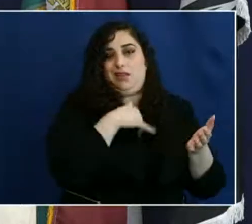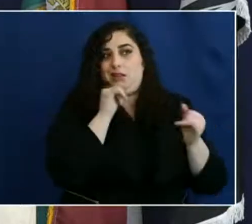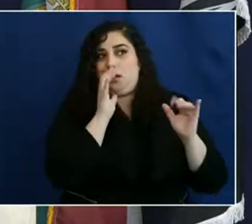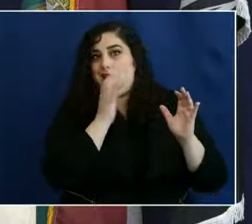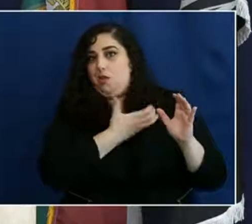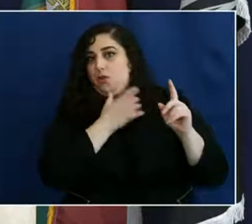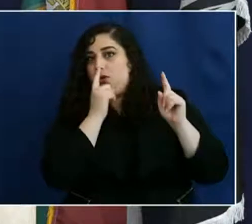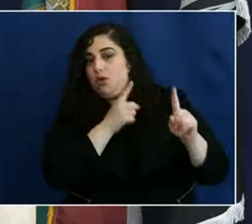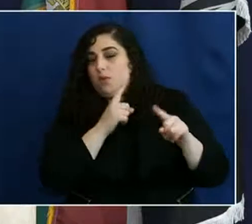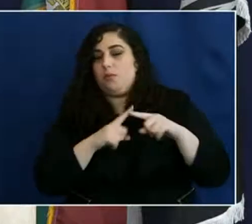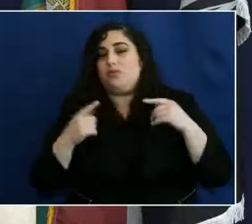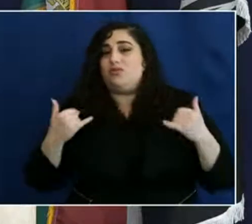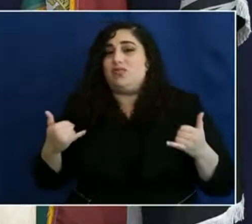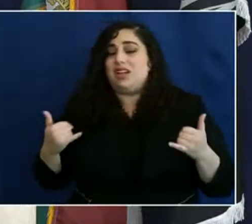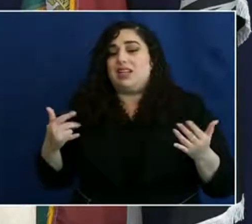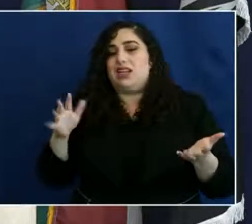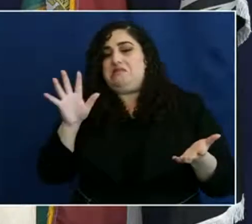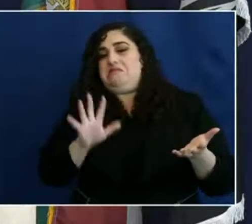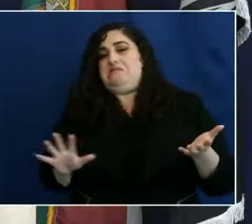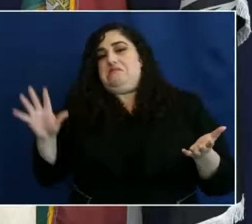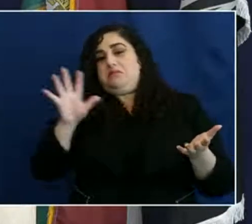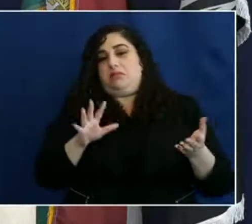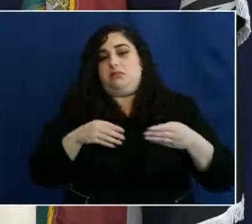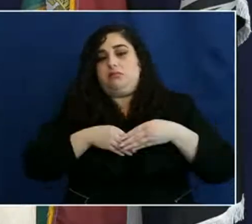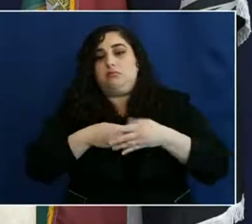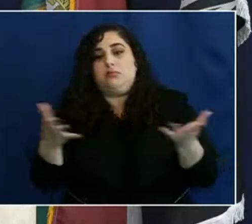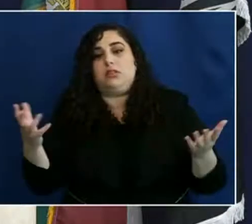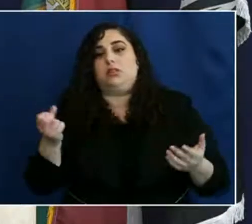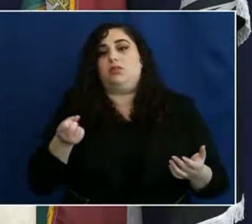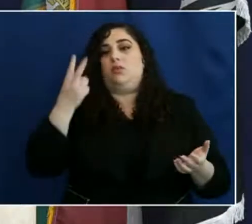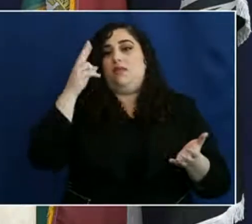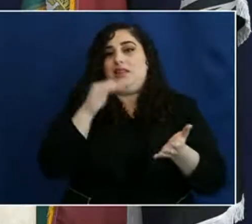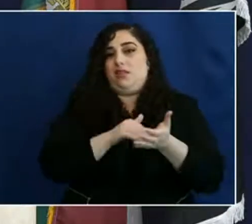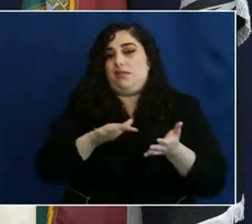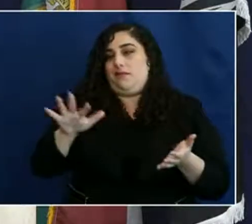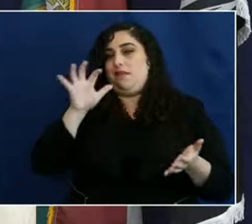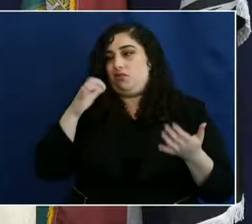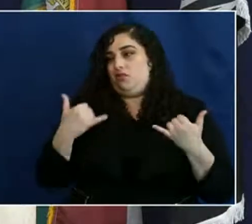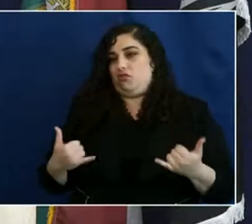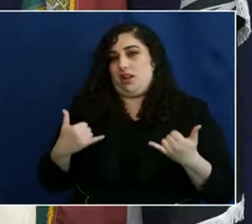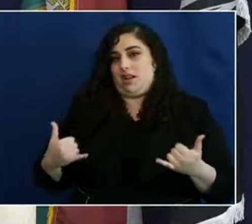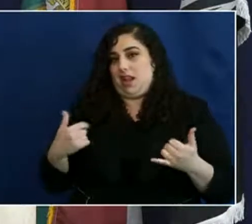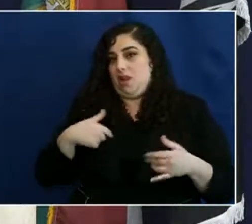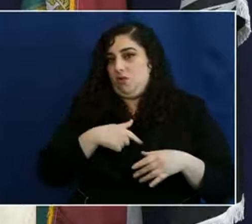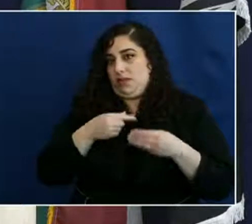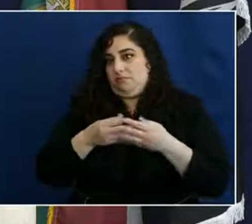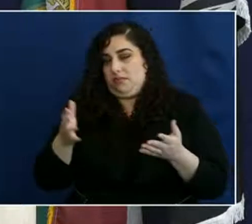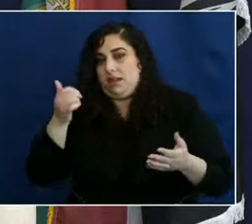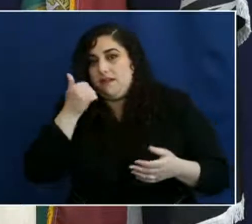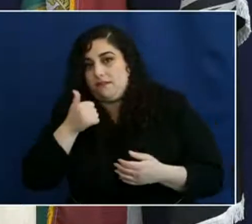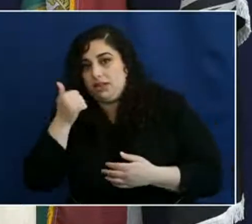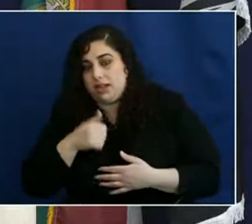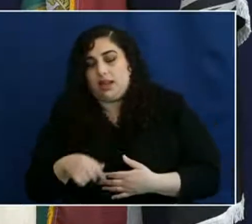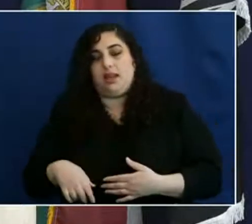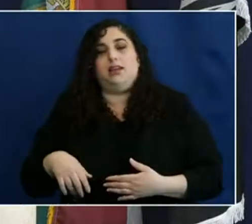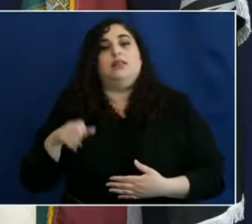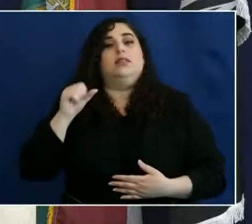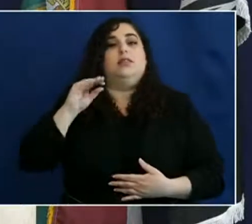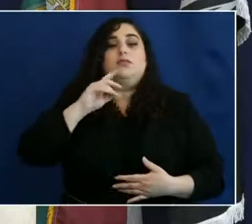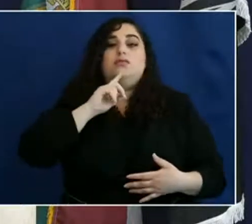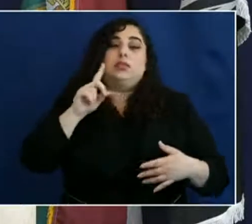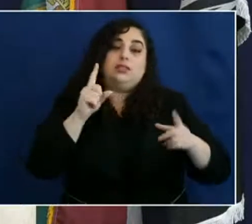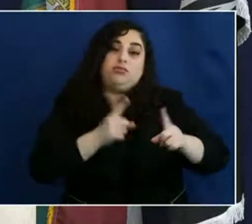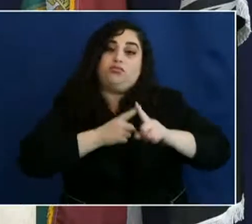day, 12,500 a day at that network of sites. So what that tells you is we could essentially have